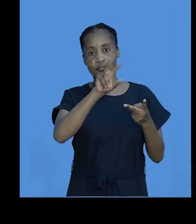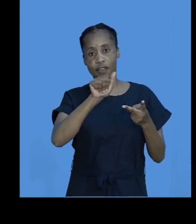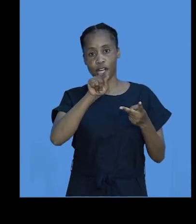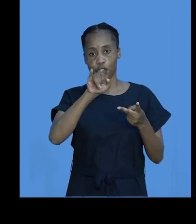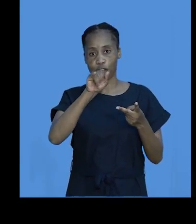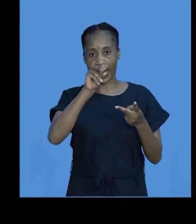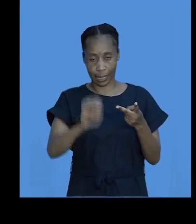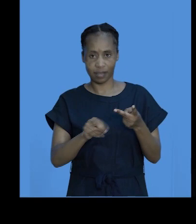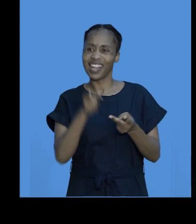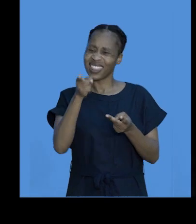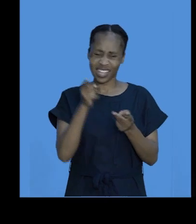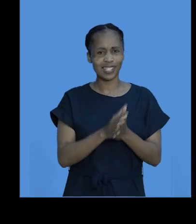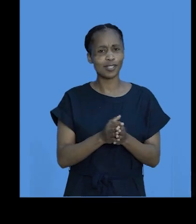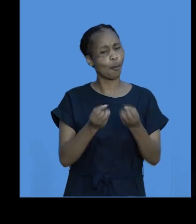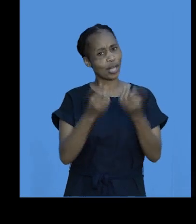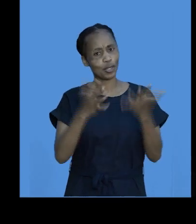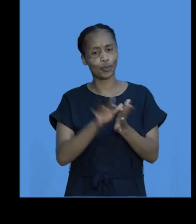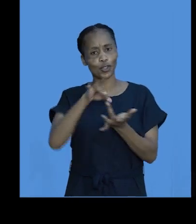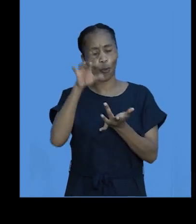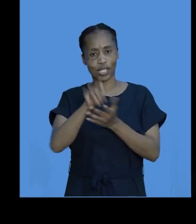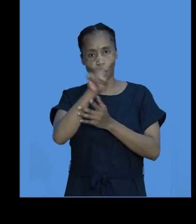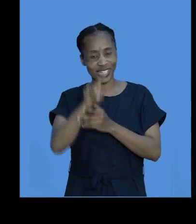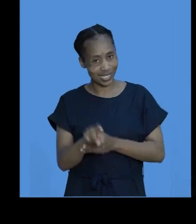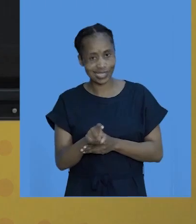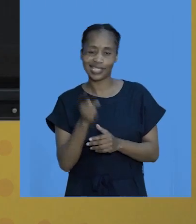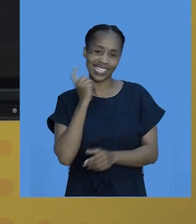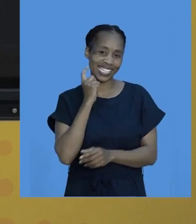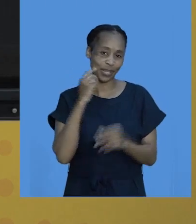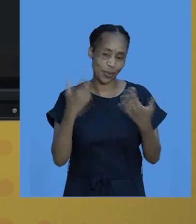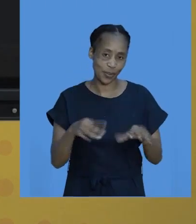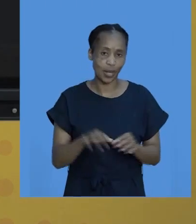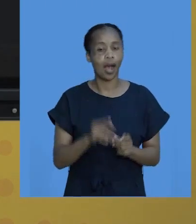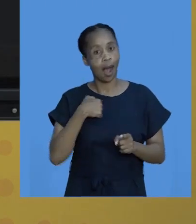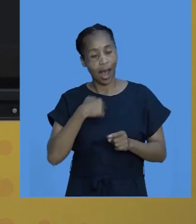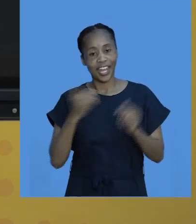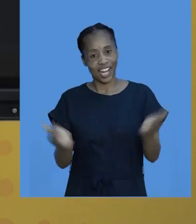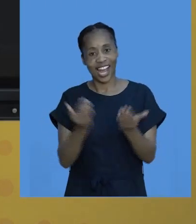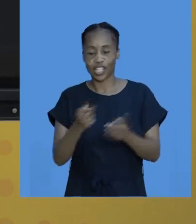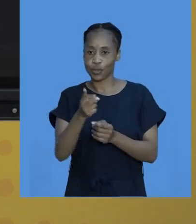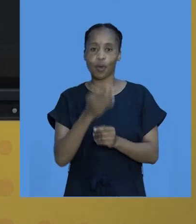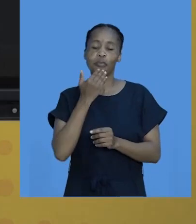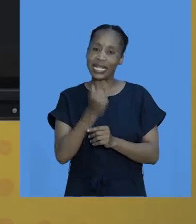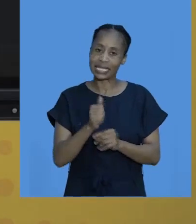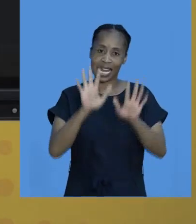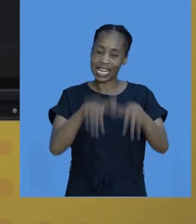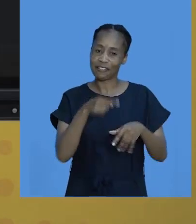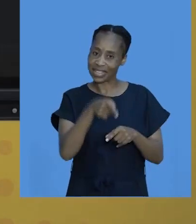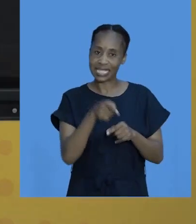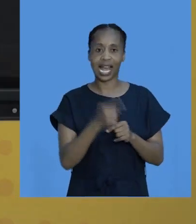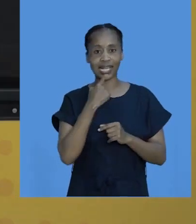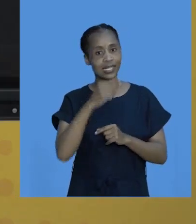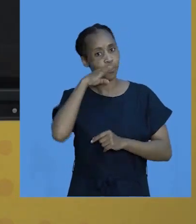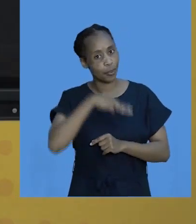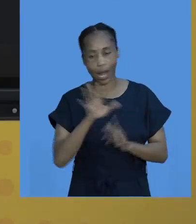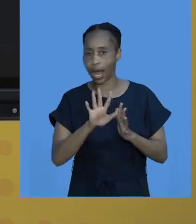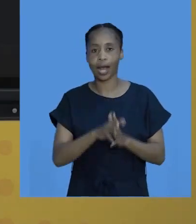our multiple choice questions. Very easy. Again, I encourage you, please do not leave multiple choice unanswered. Whatever you do in the